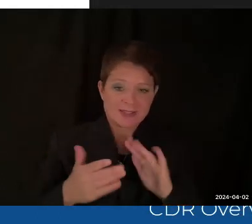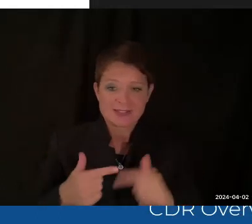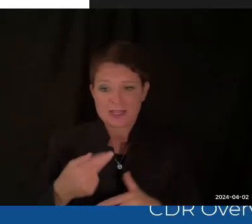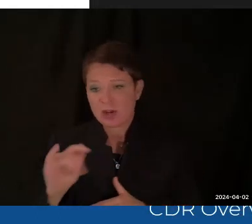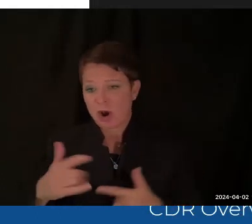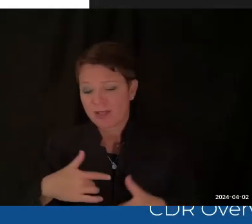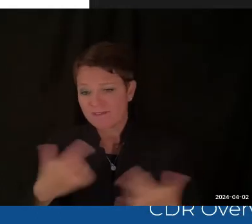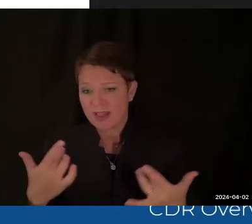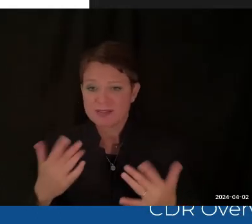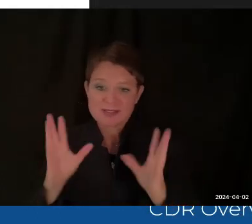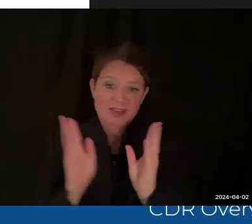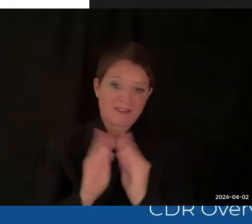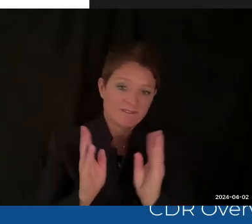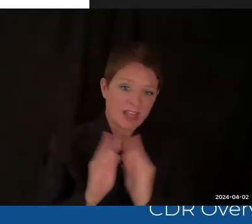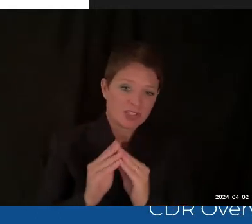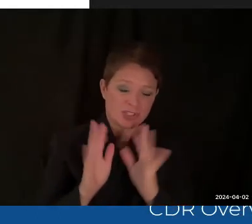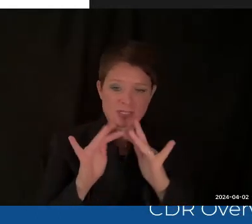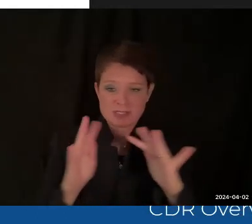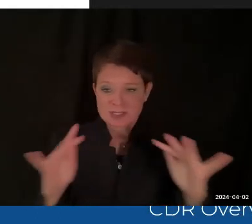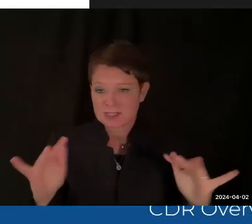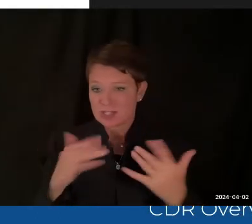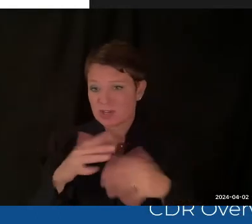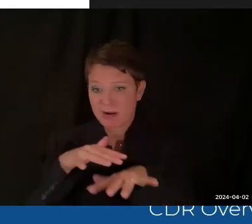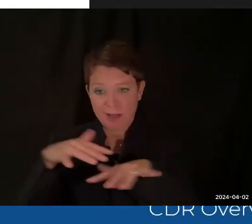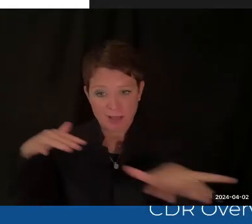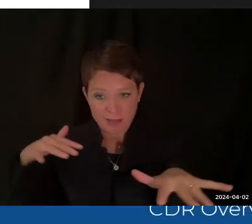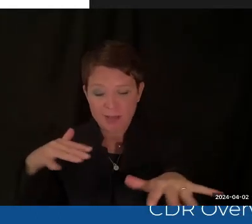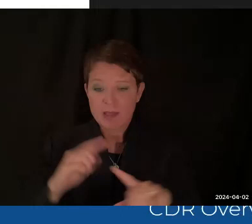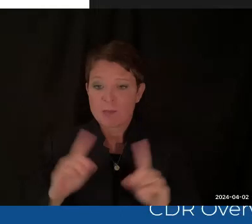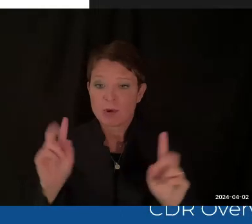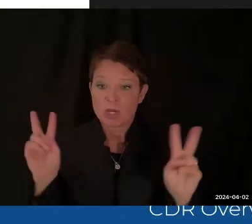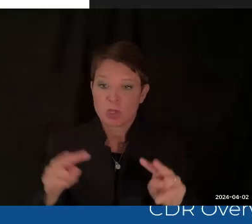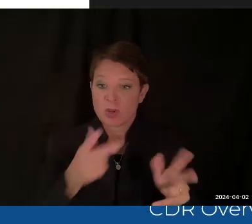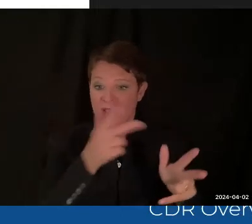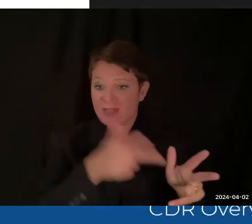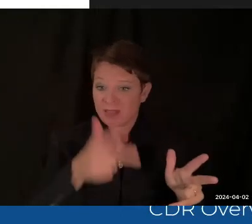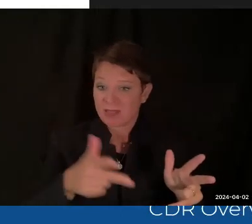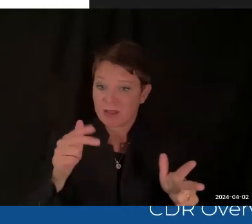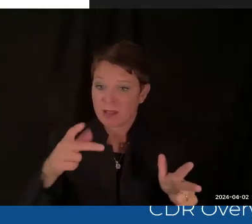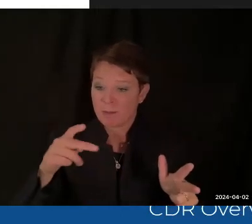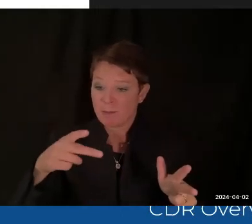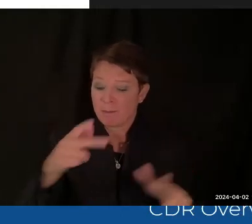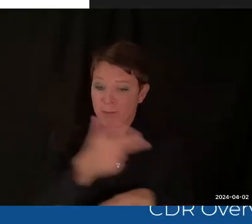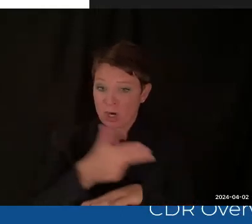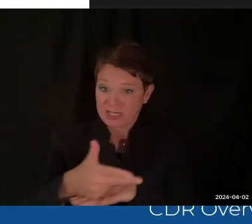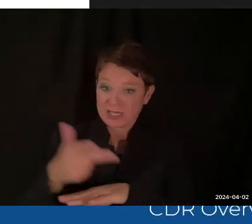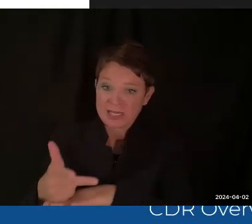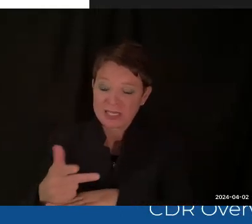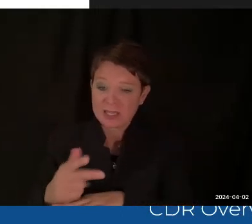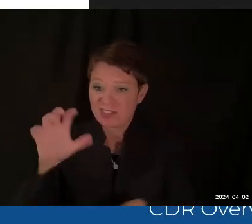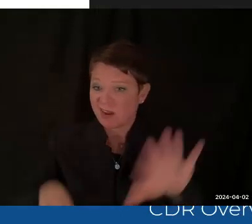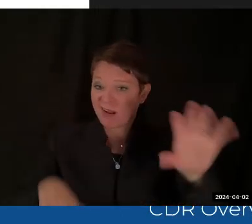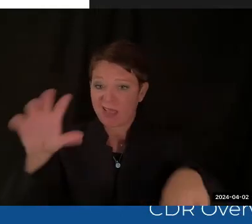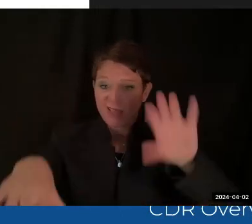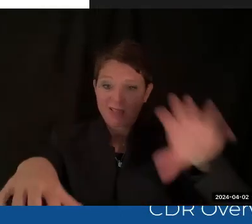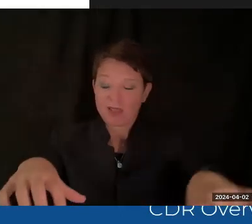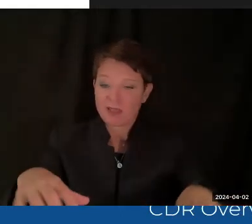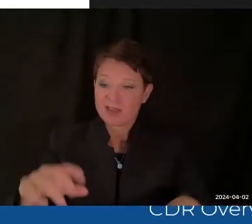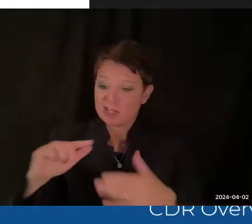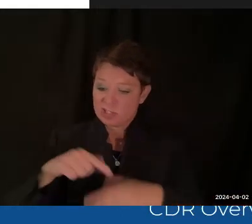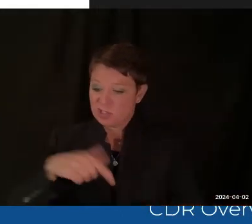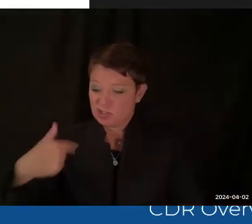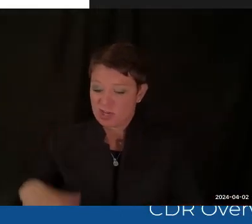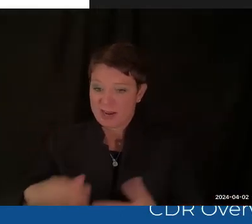that. And when you look at the map of the parking lots, they're really kind of scattered all around, not only Chinatown,